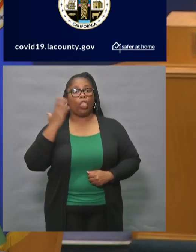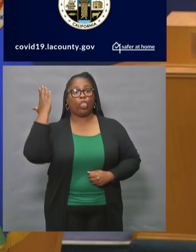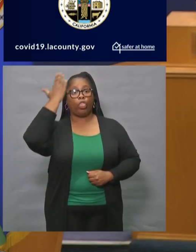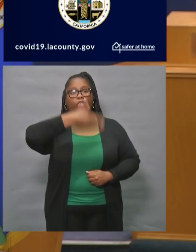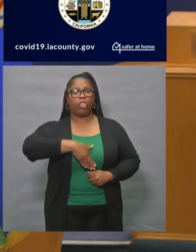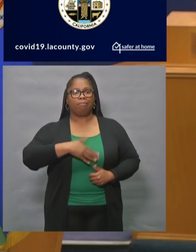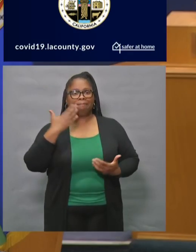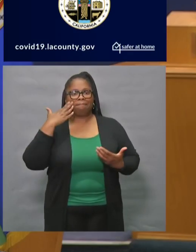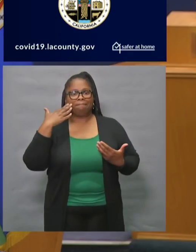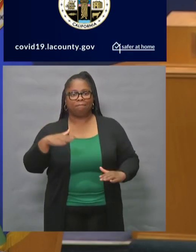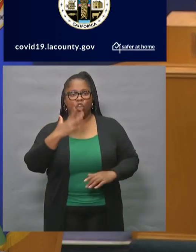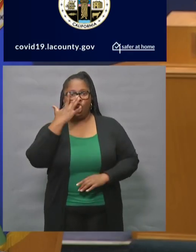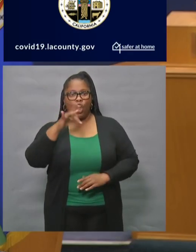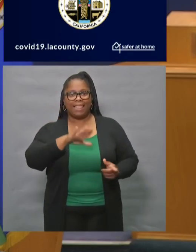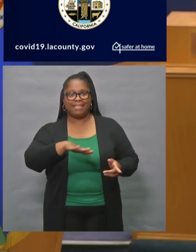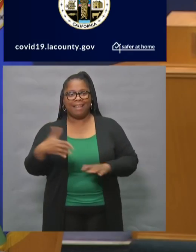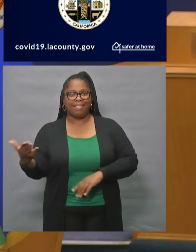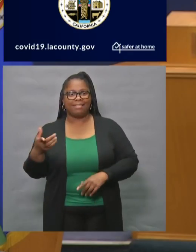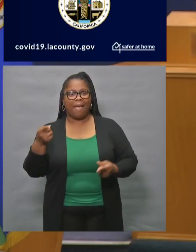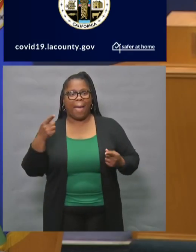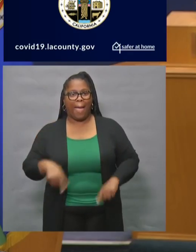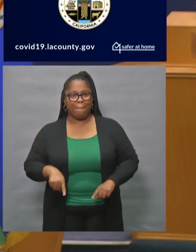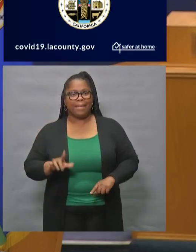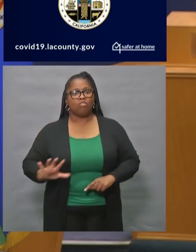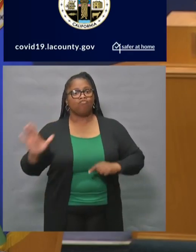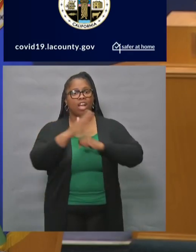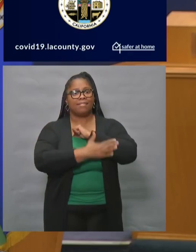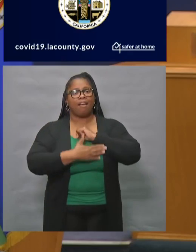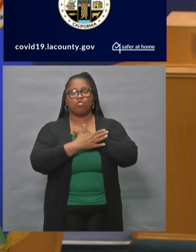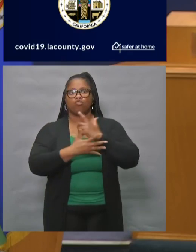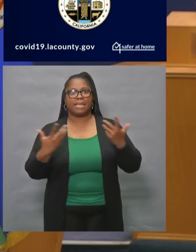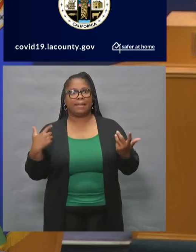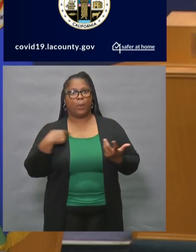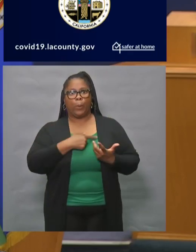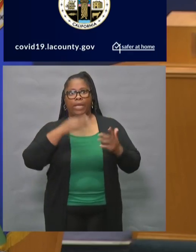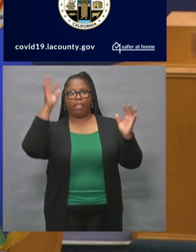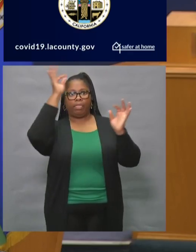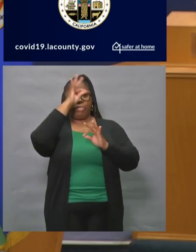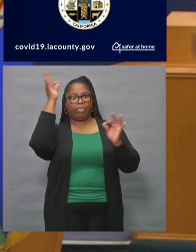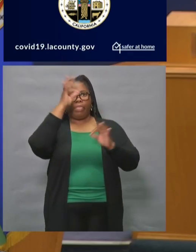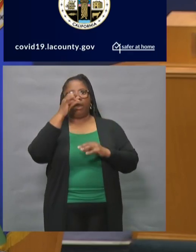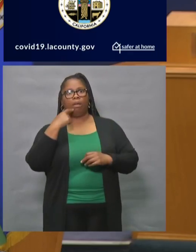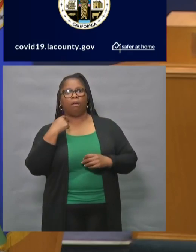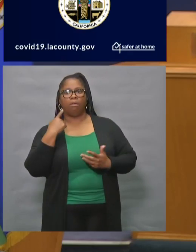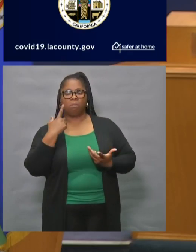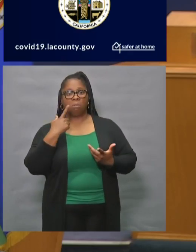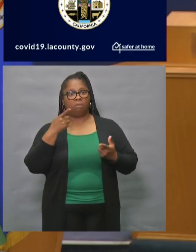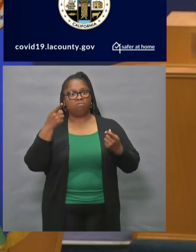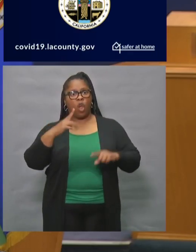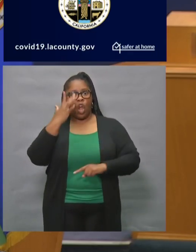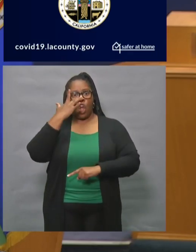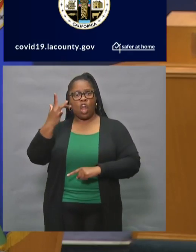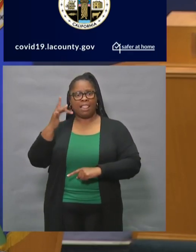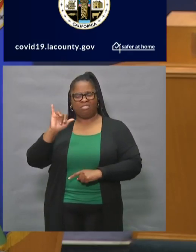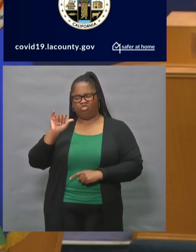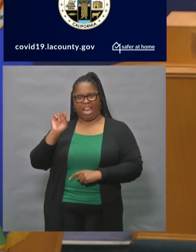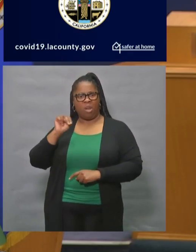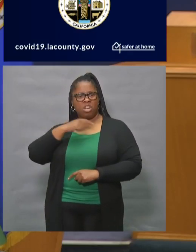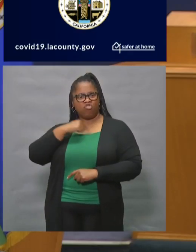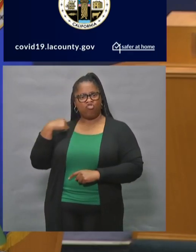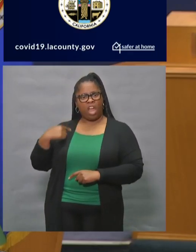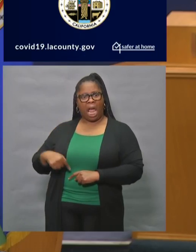the country that weren't captured. Even when we were watching what was going on in China, back in January,